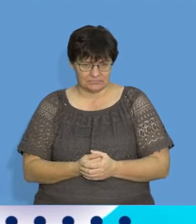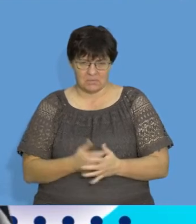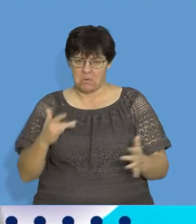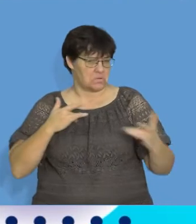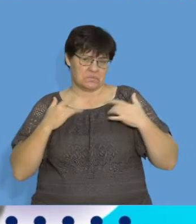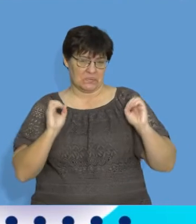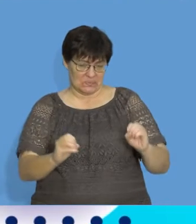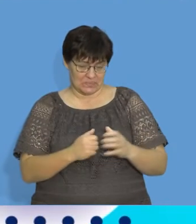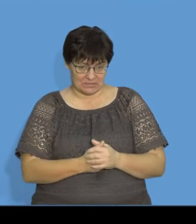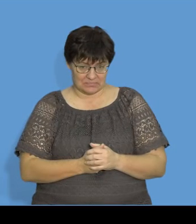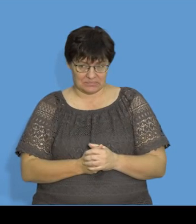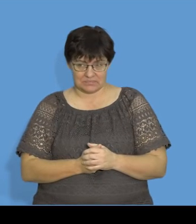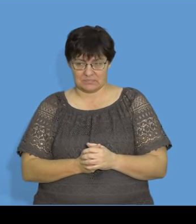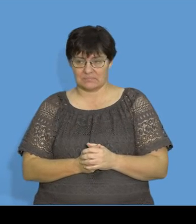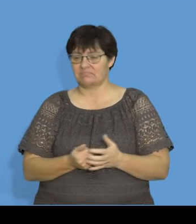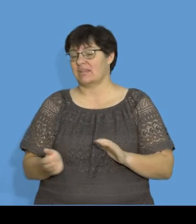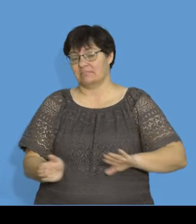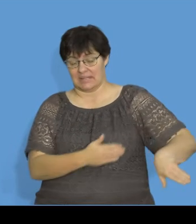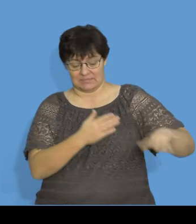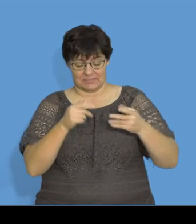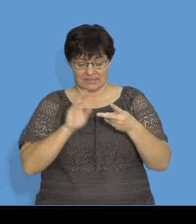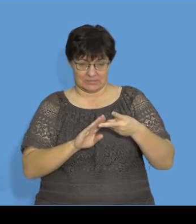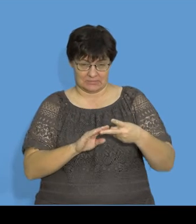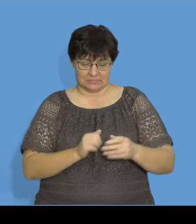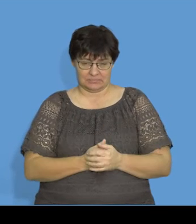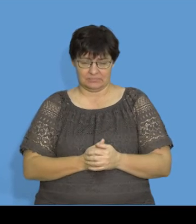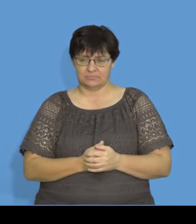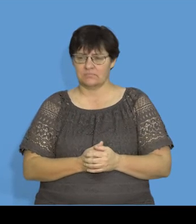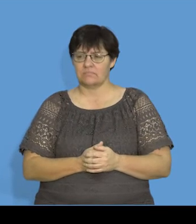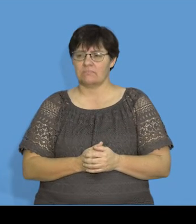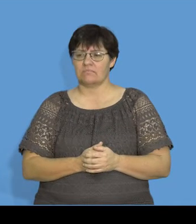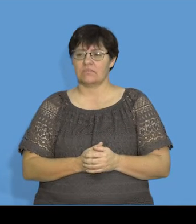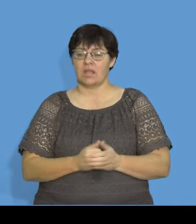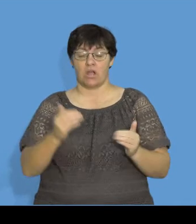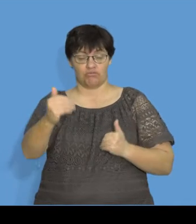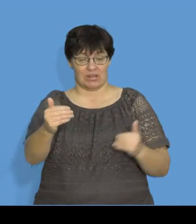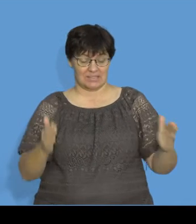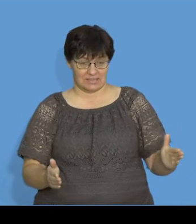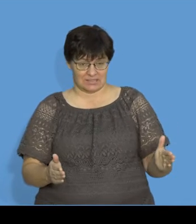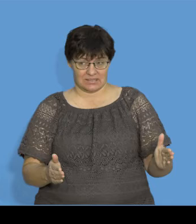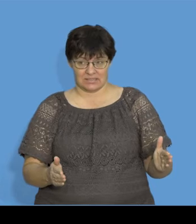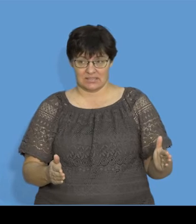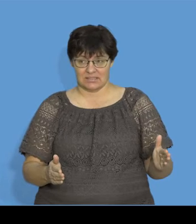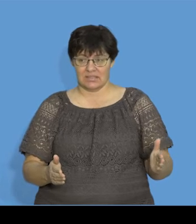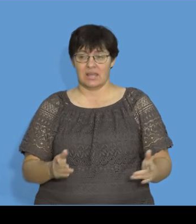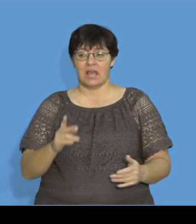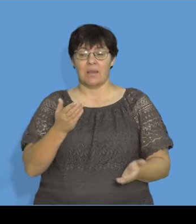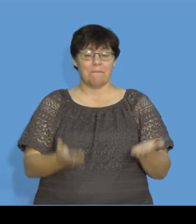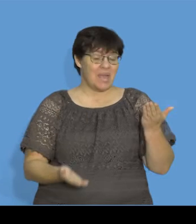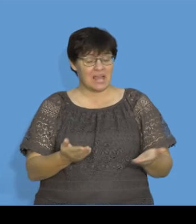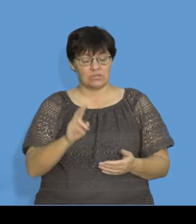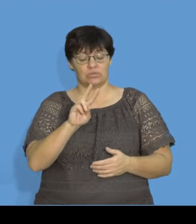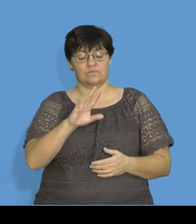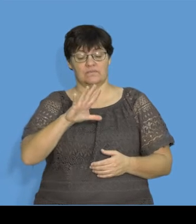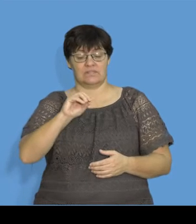not concerned. Next question. A crate of 250